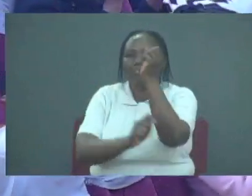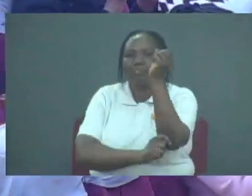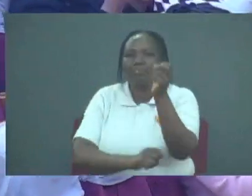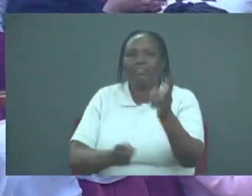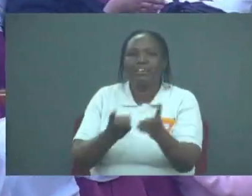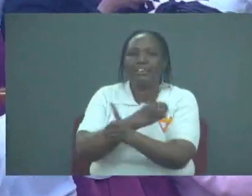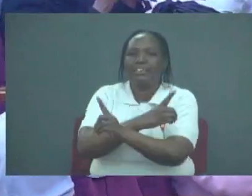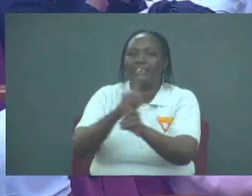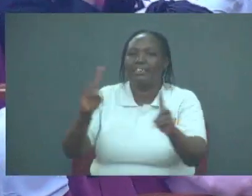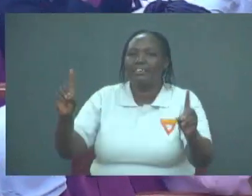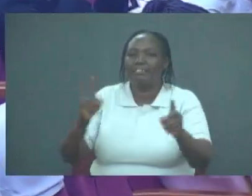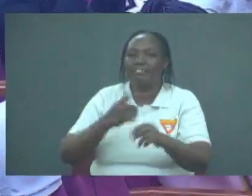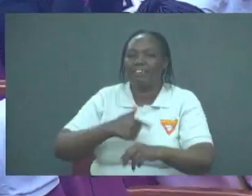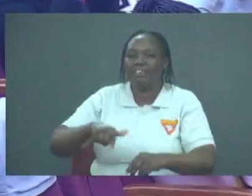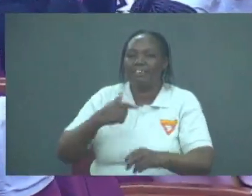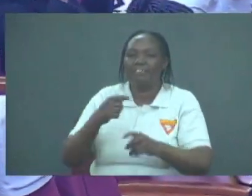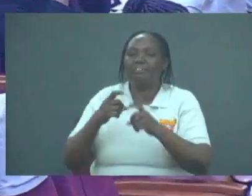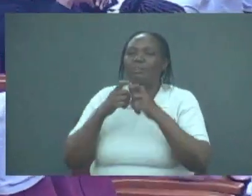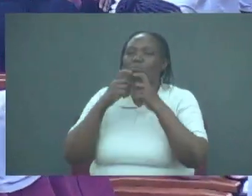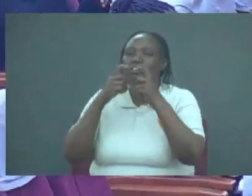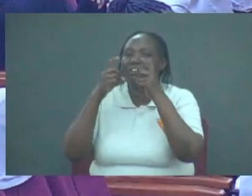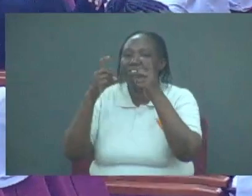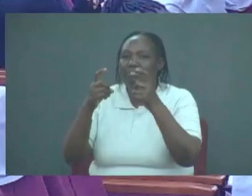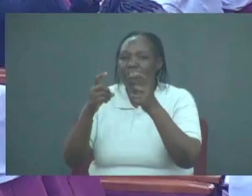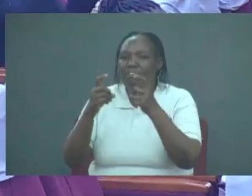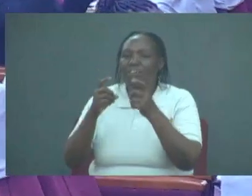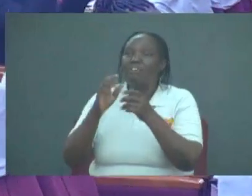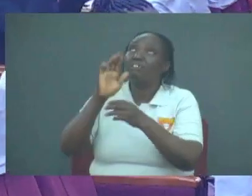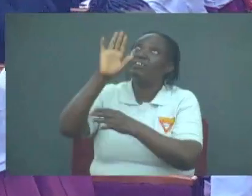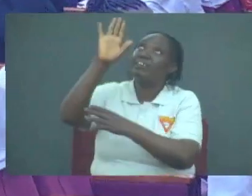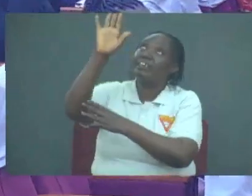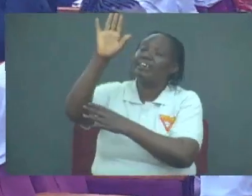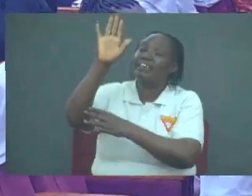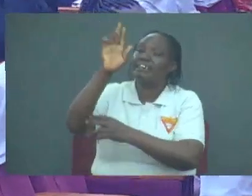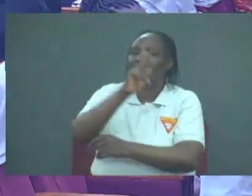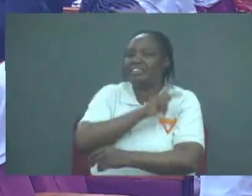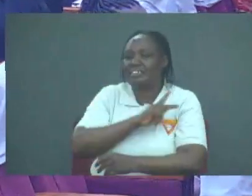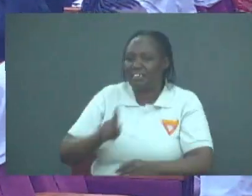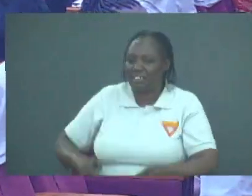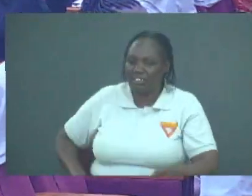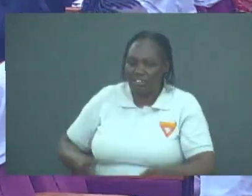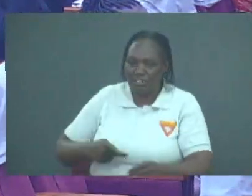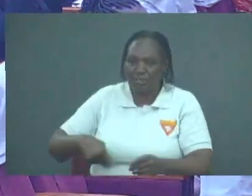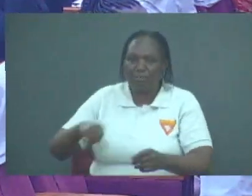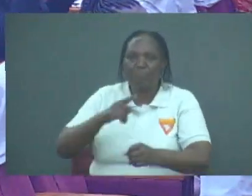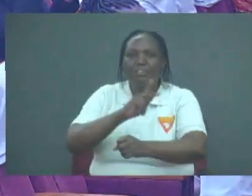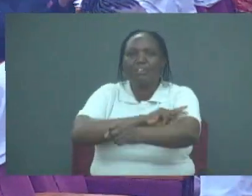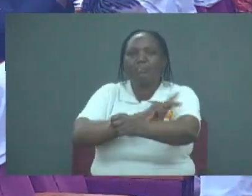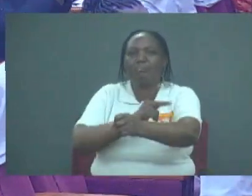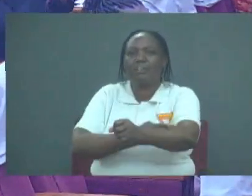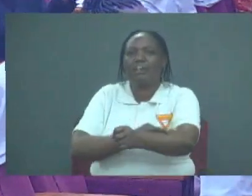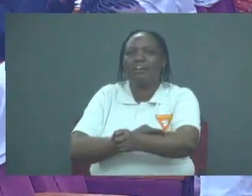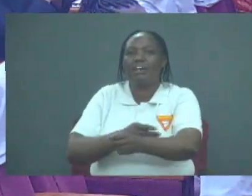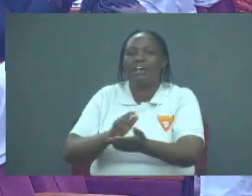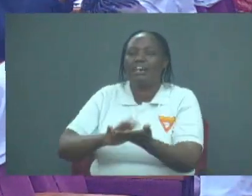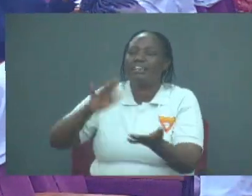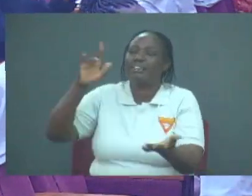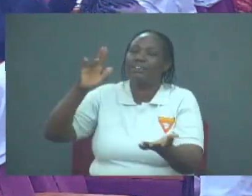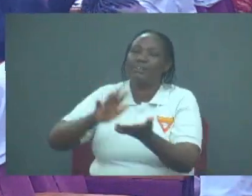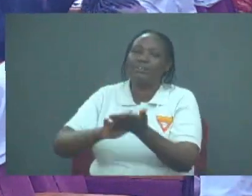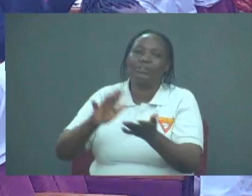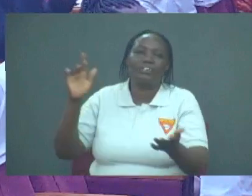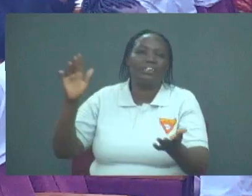us from evil. For thine is the kingdom, the power, and the glory